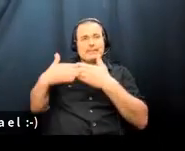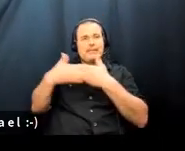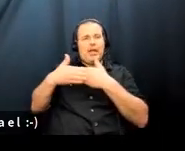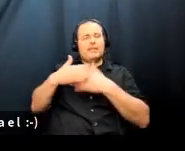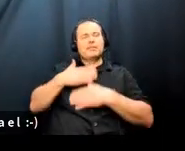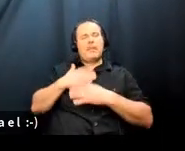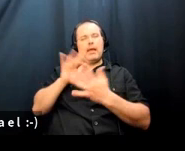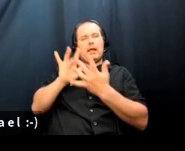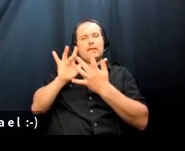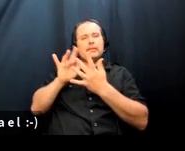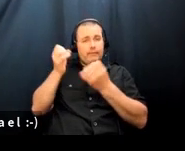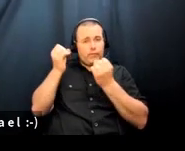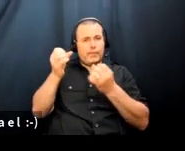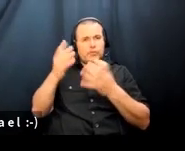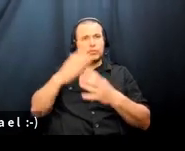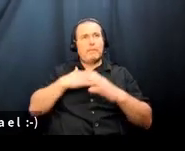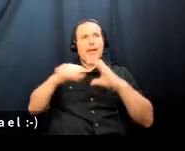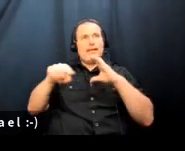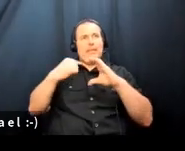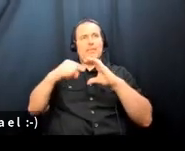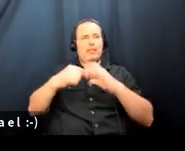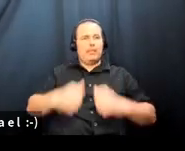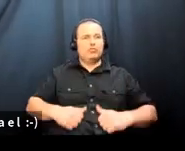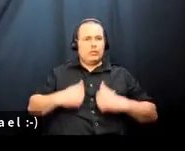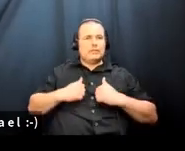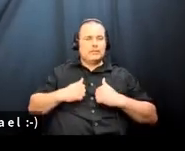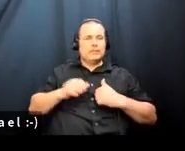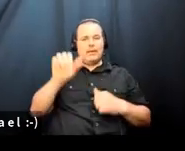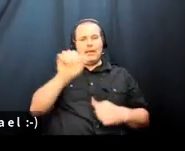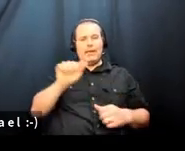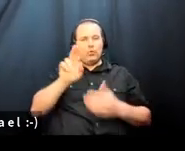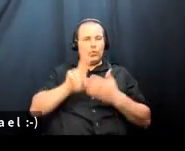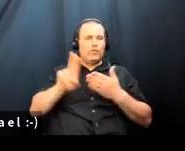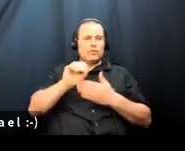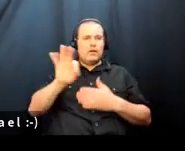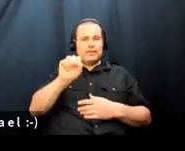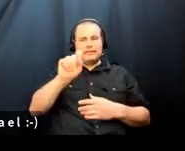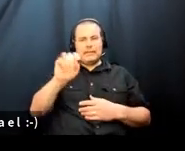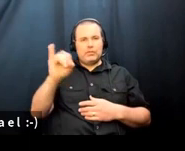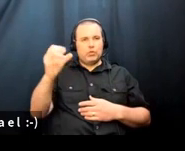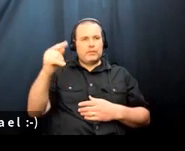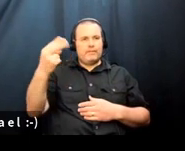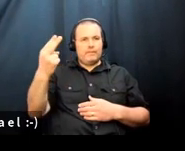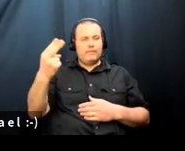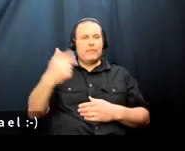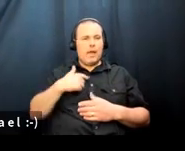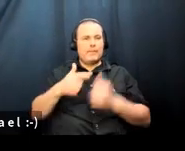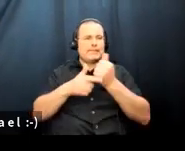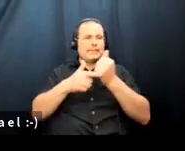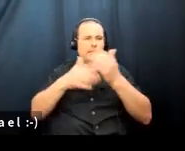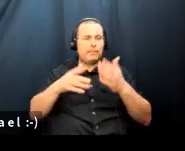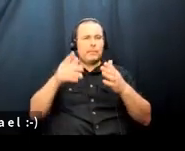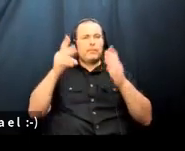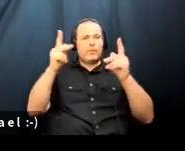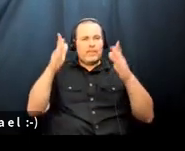contact information. That's my email address at University of St. Joseph, where I'm an assistant professor of psychology, and